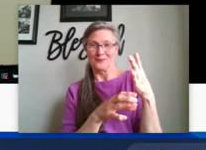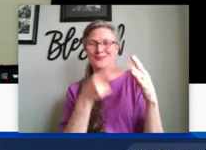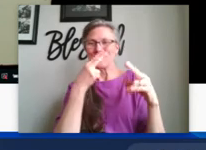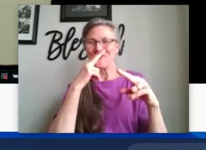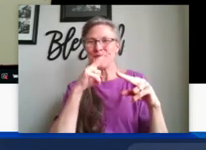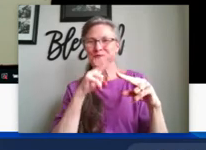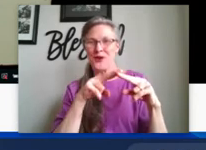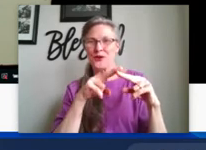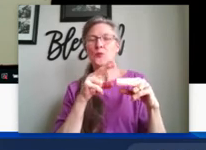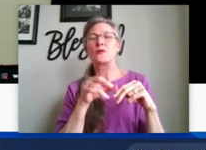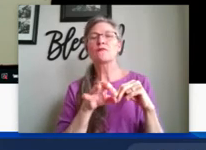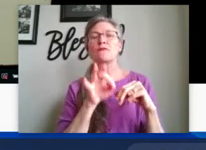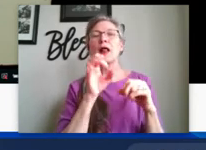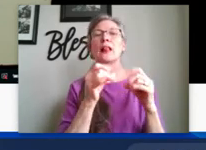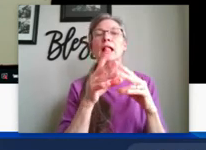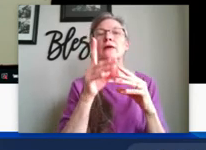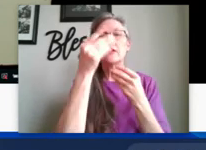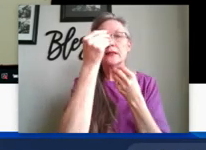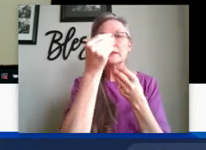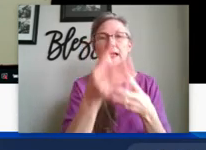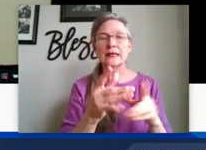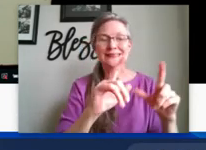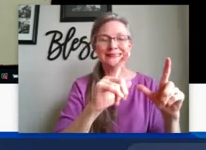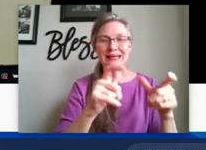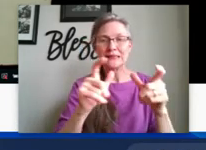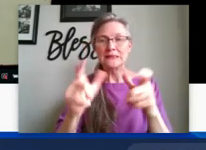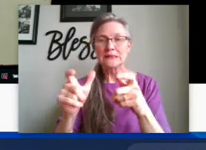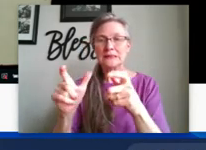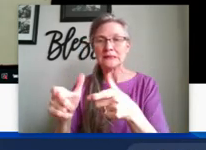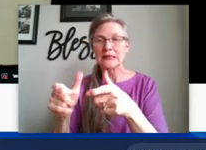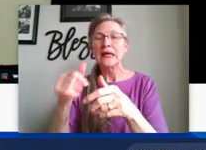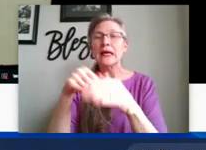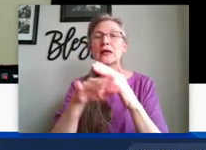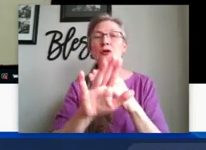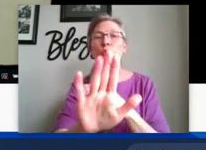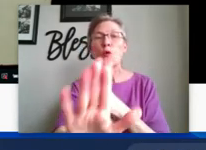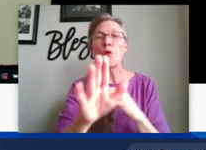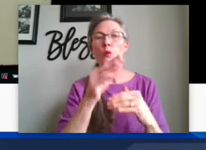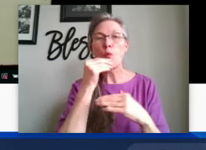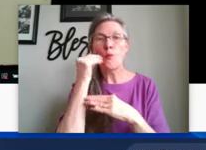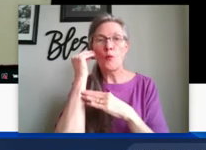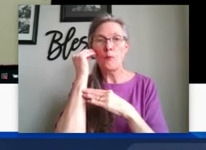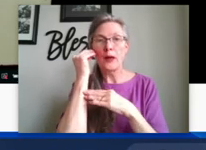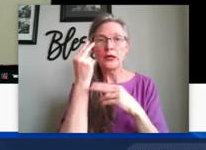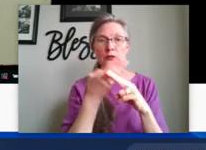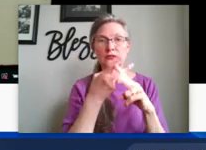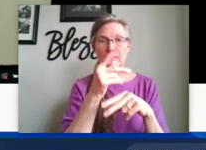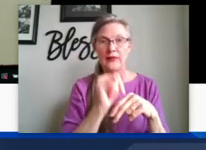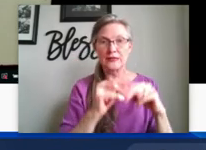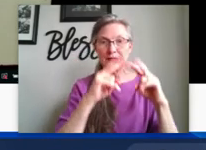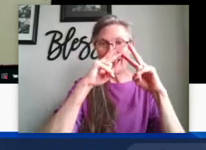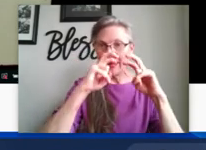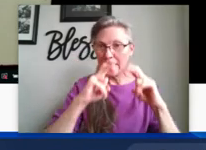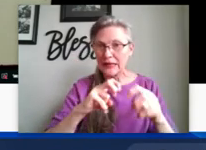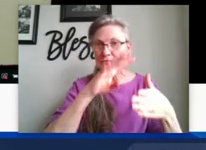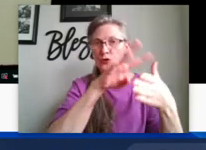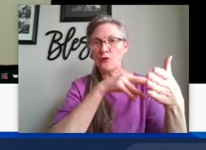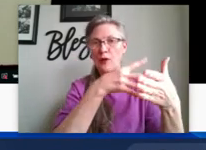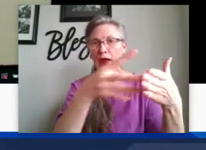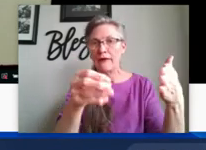We're going to be finding a lot of data sets that are in your own homes and using that data to analyze and graph in our